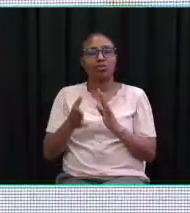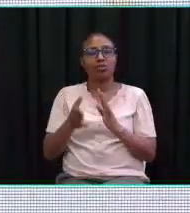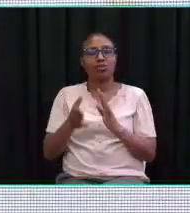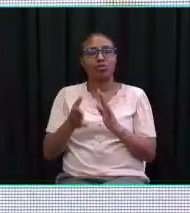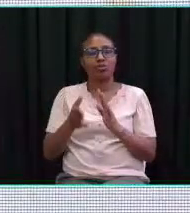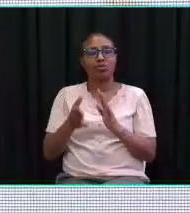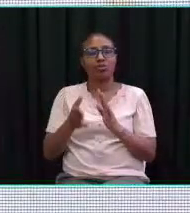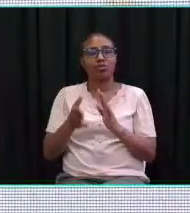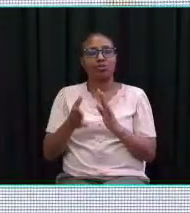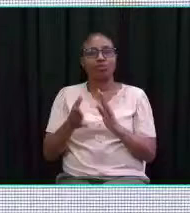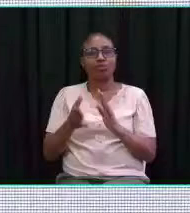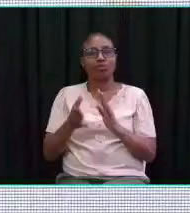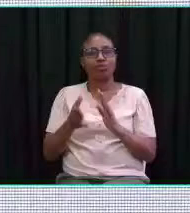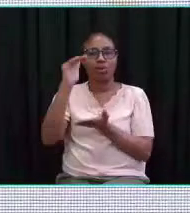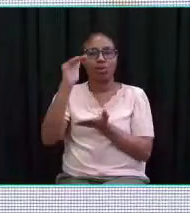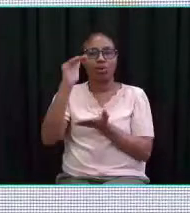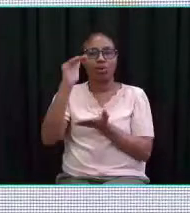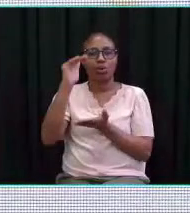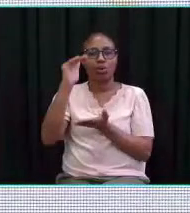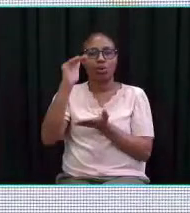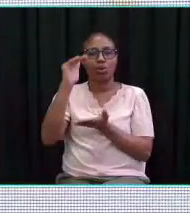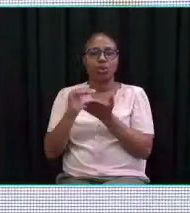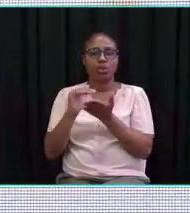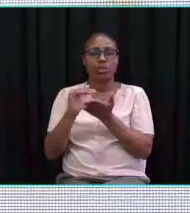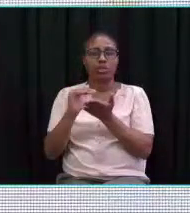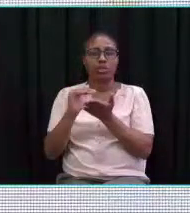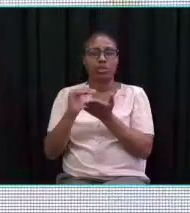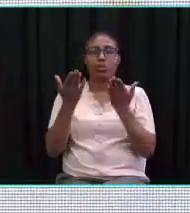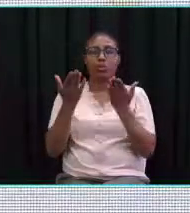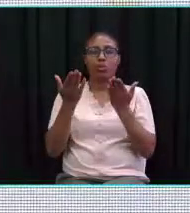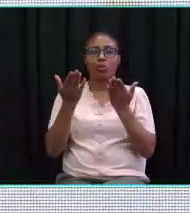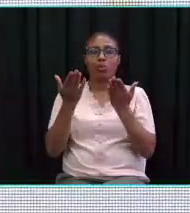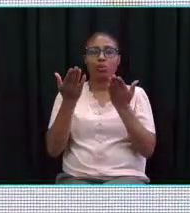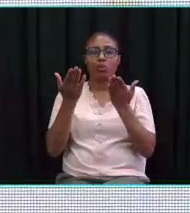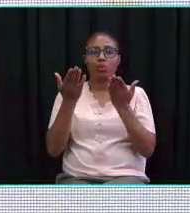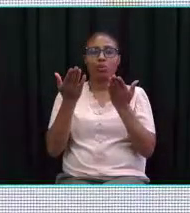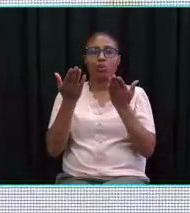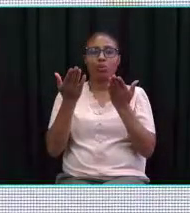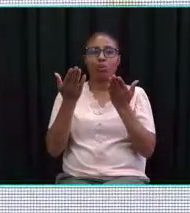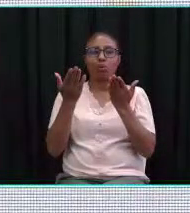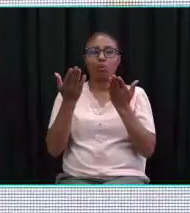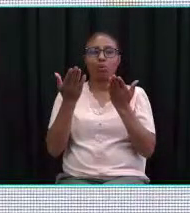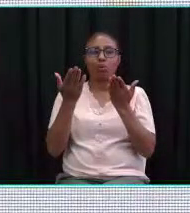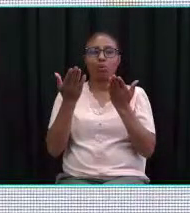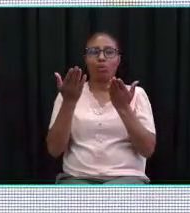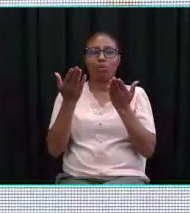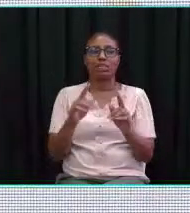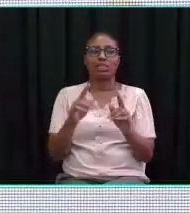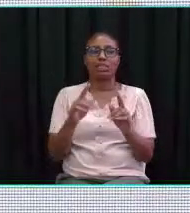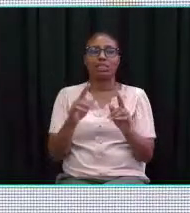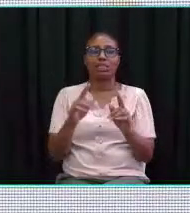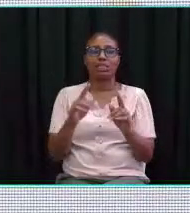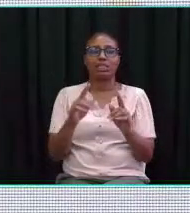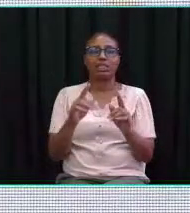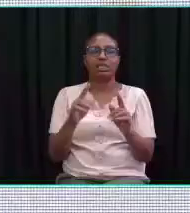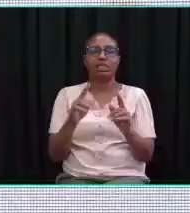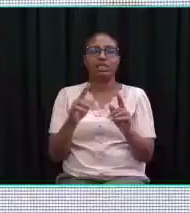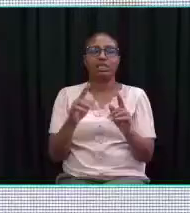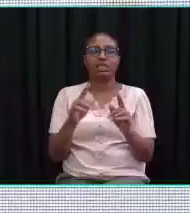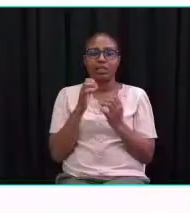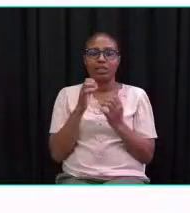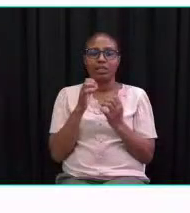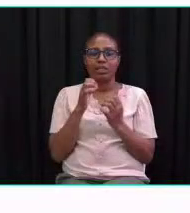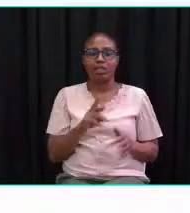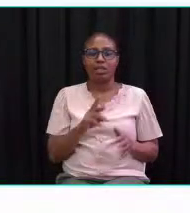improve efficiency? Engineer Cherono. Thank you very much, and good morning to